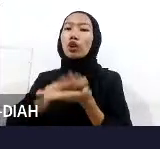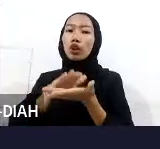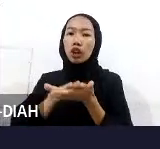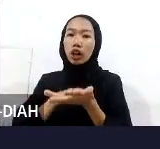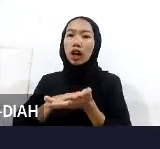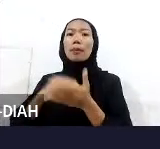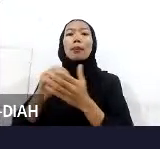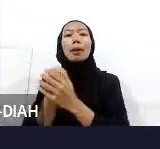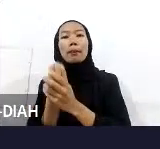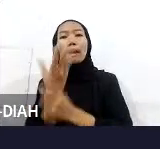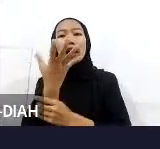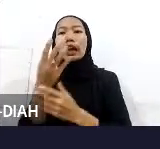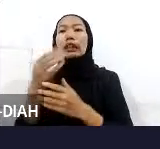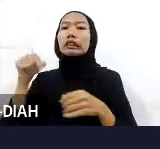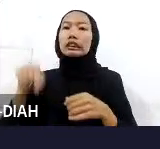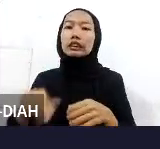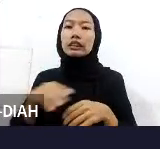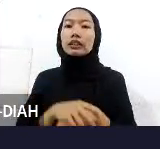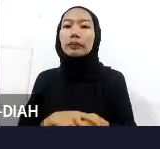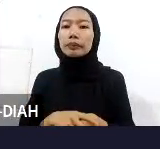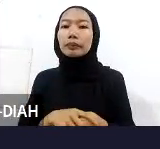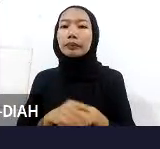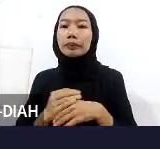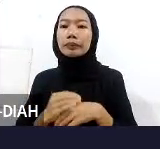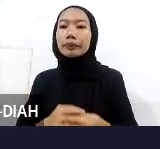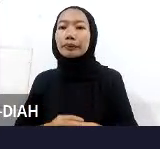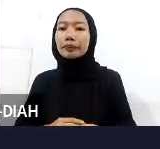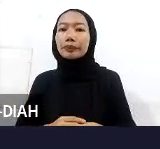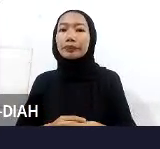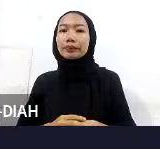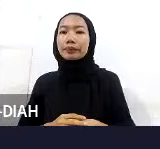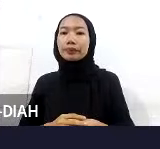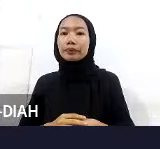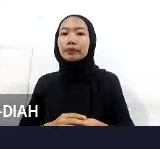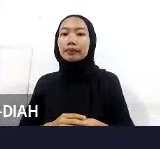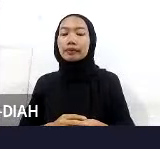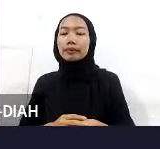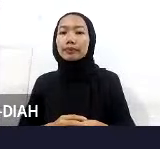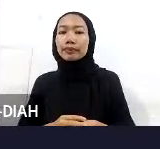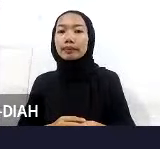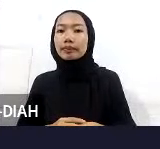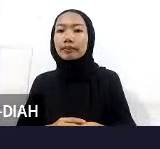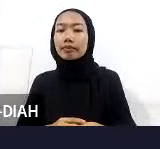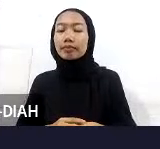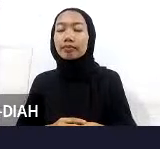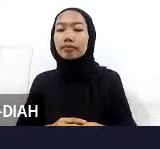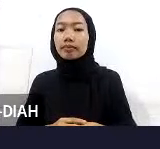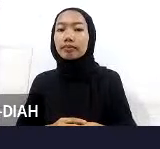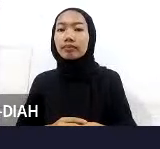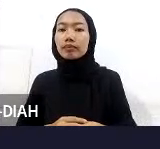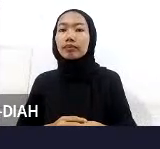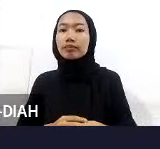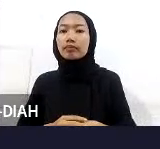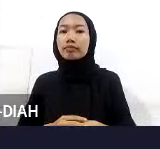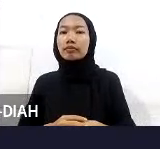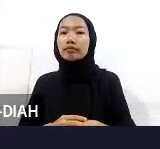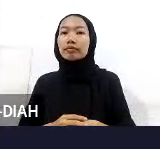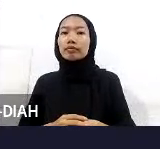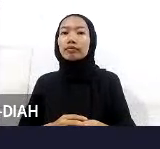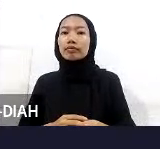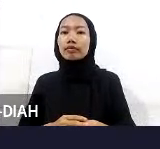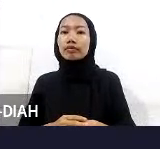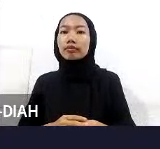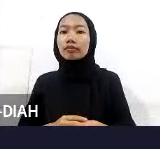all your society point of views. We go to the next slide. The social